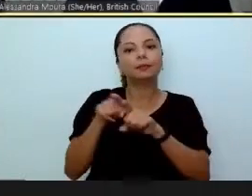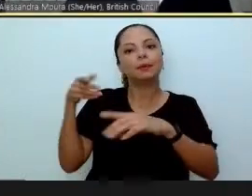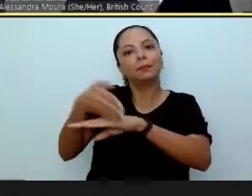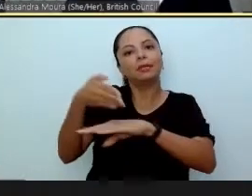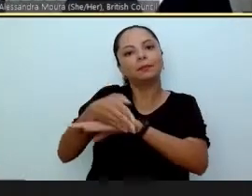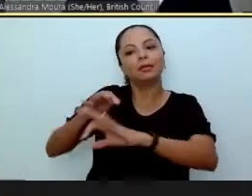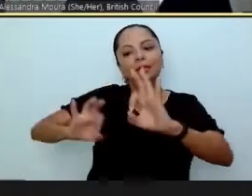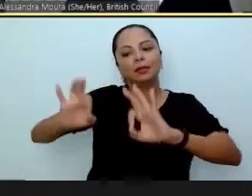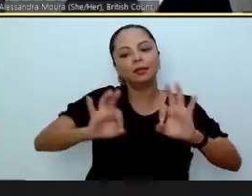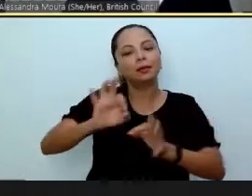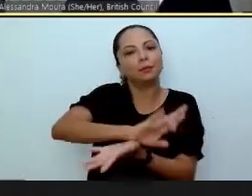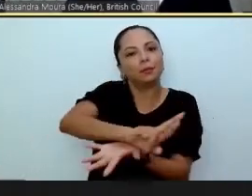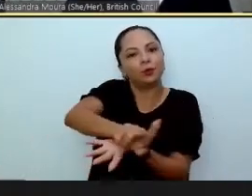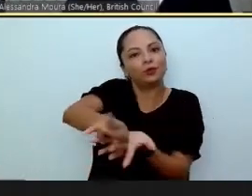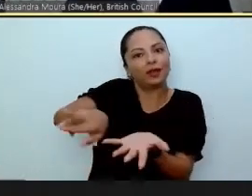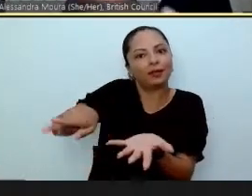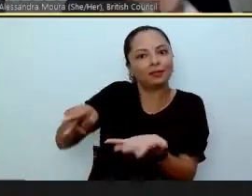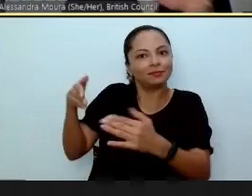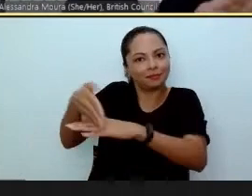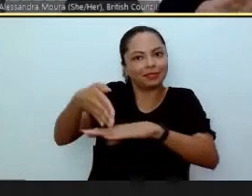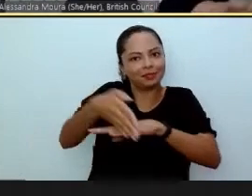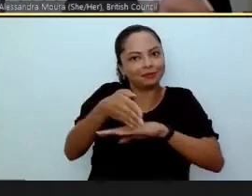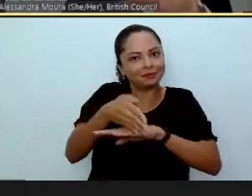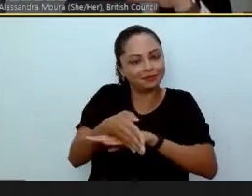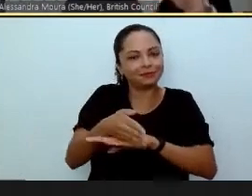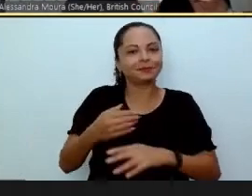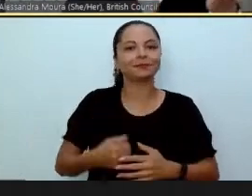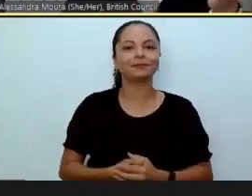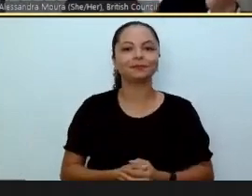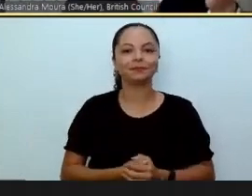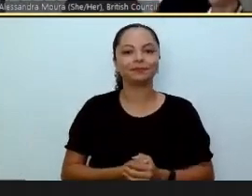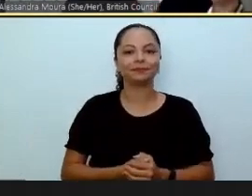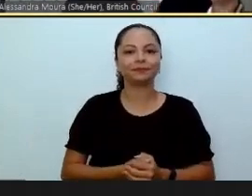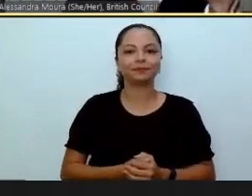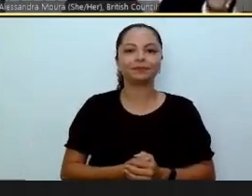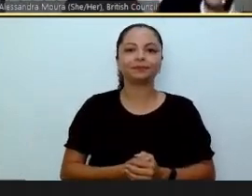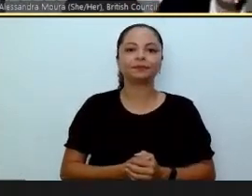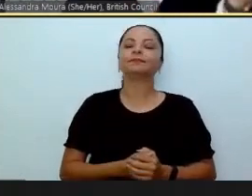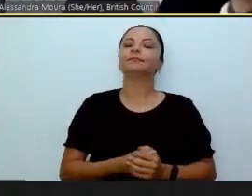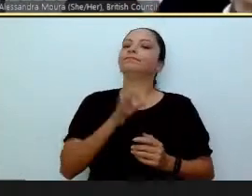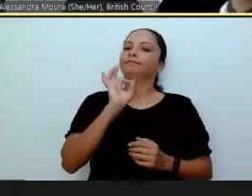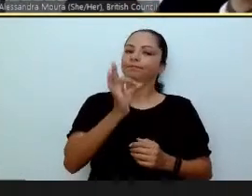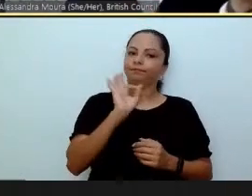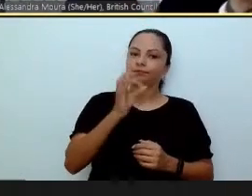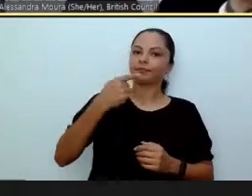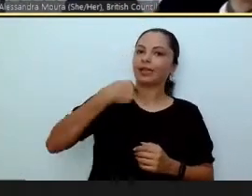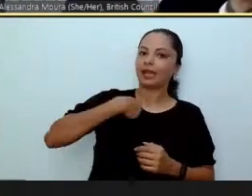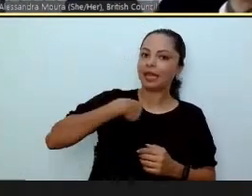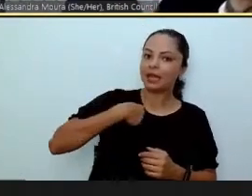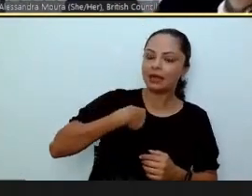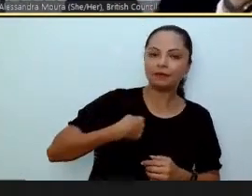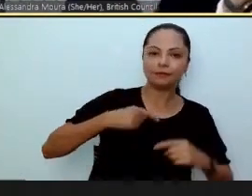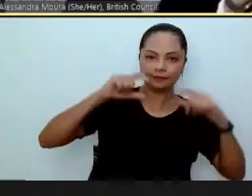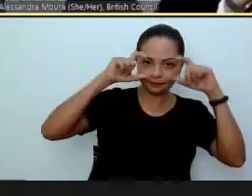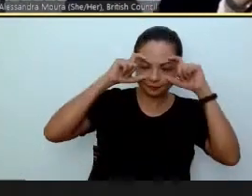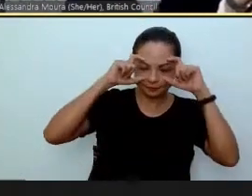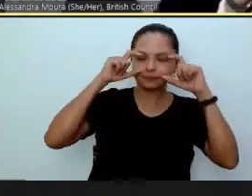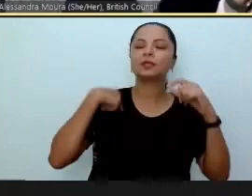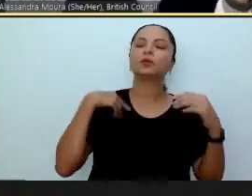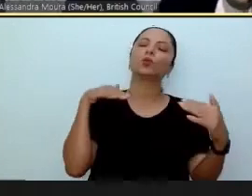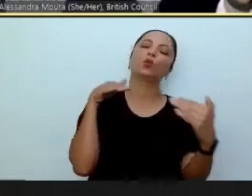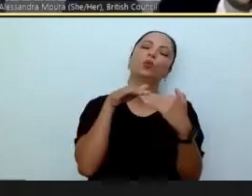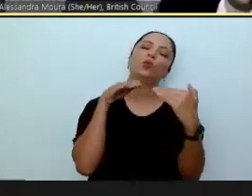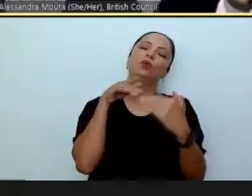I think I'm going to, I totally agree. I learn with you as my colleague all the time.